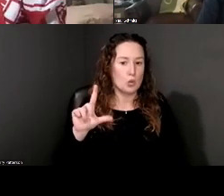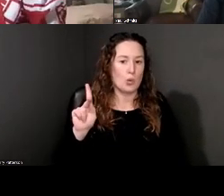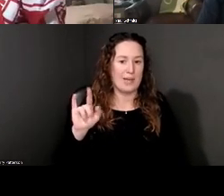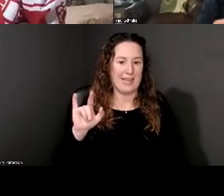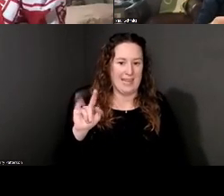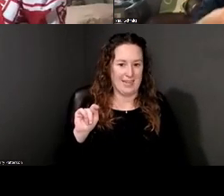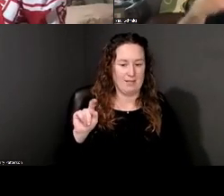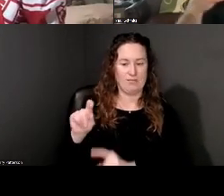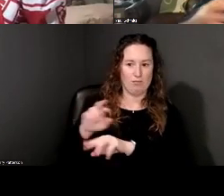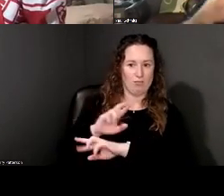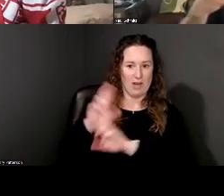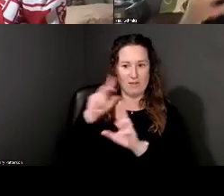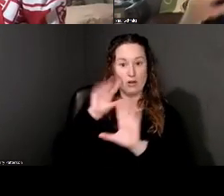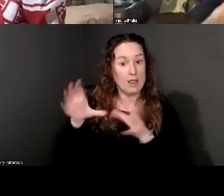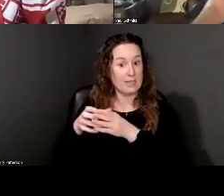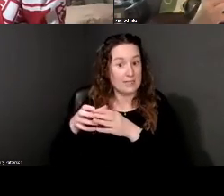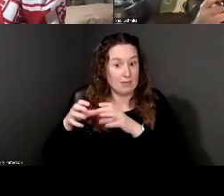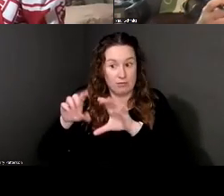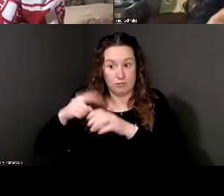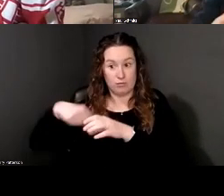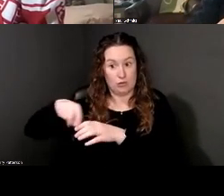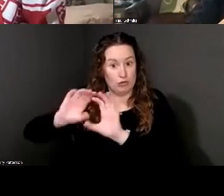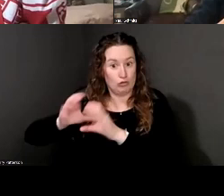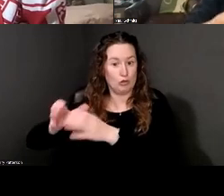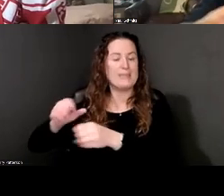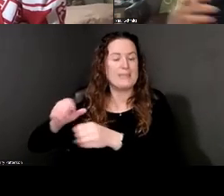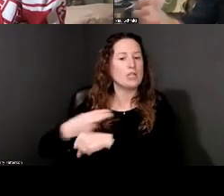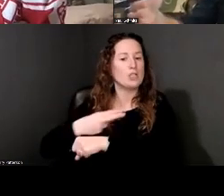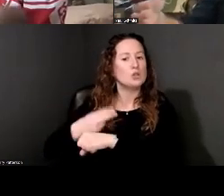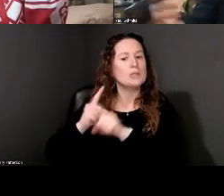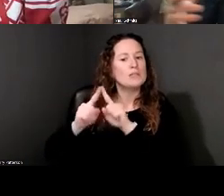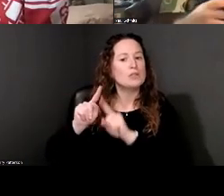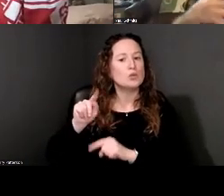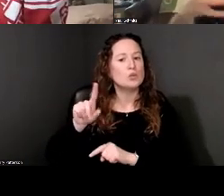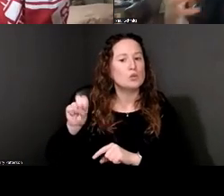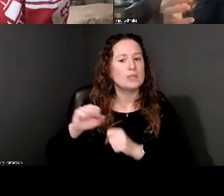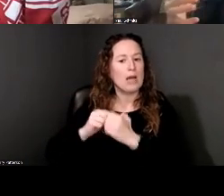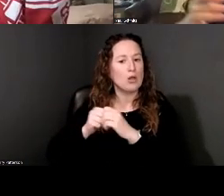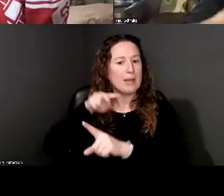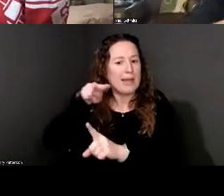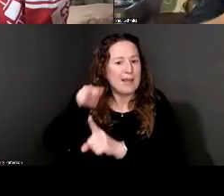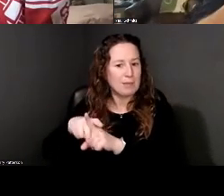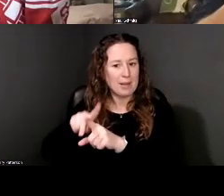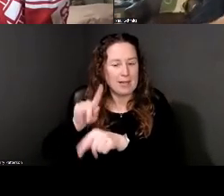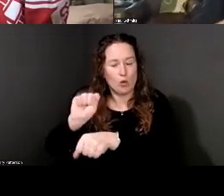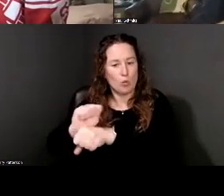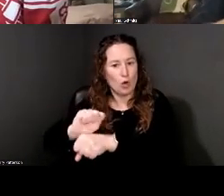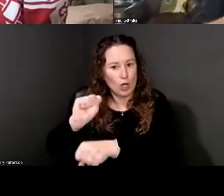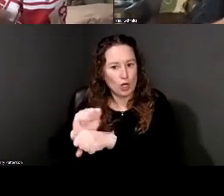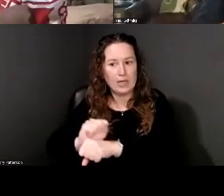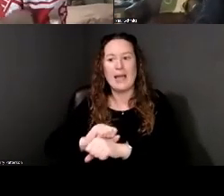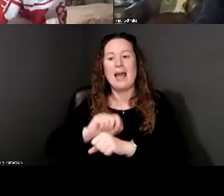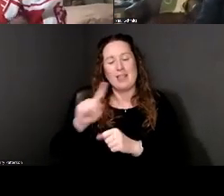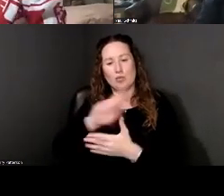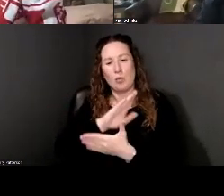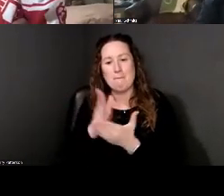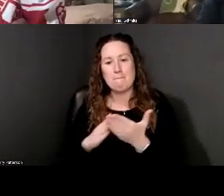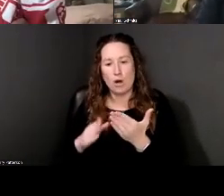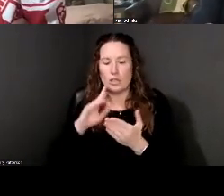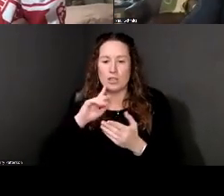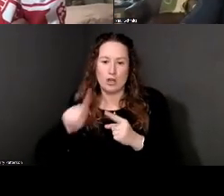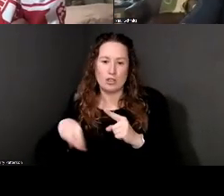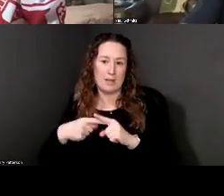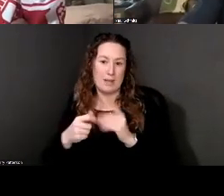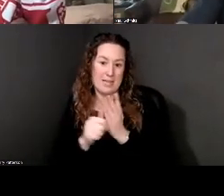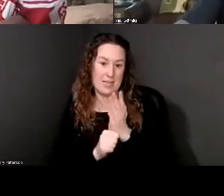use to actually try to has practices for implementing it through your coalition and your effort, which includes a section in both the article and the toolkit